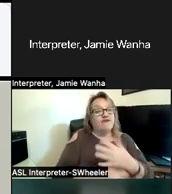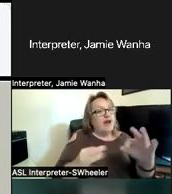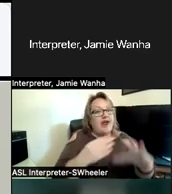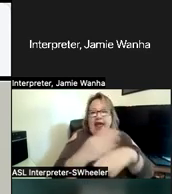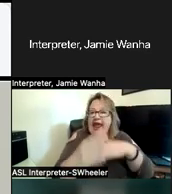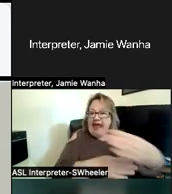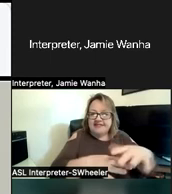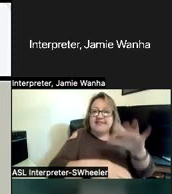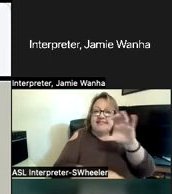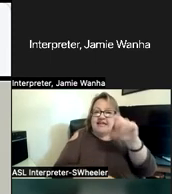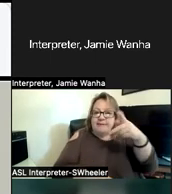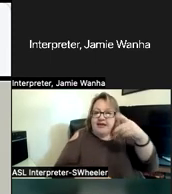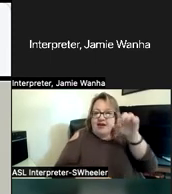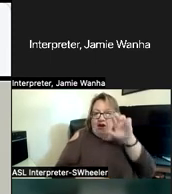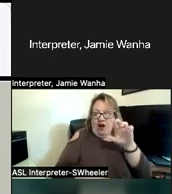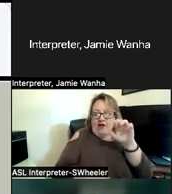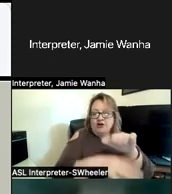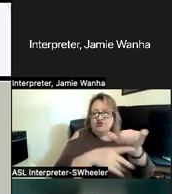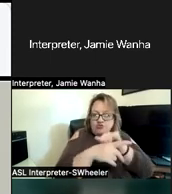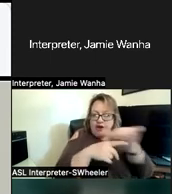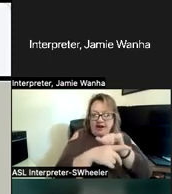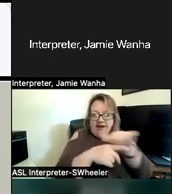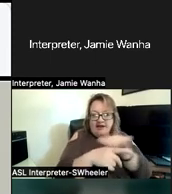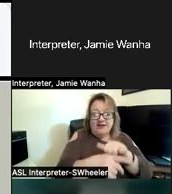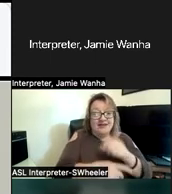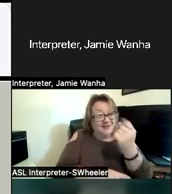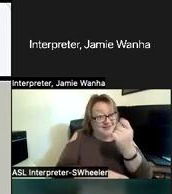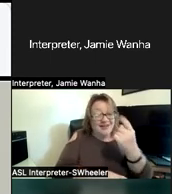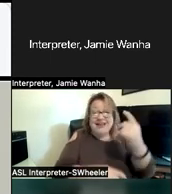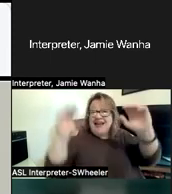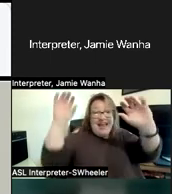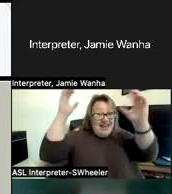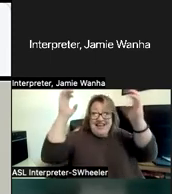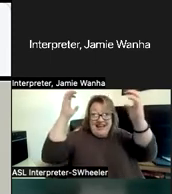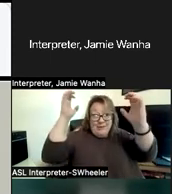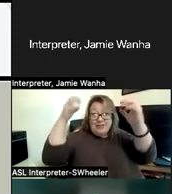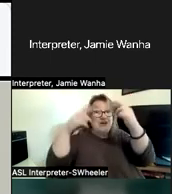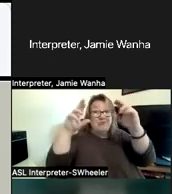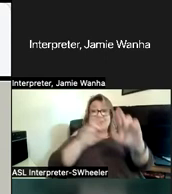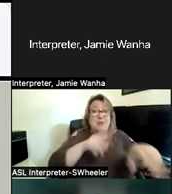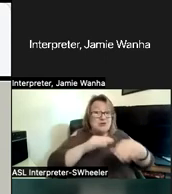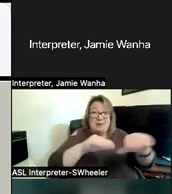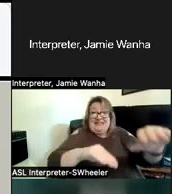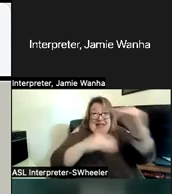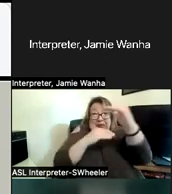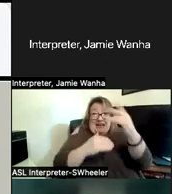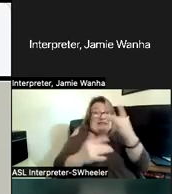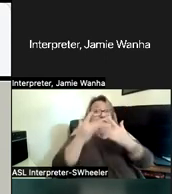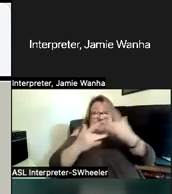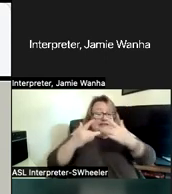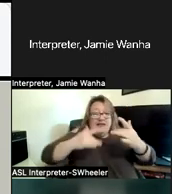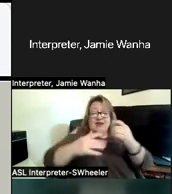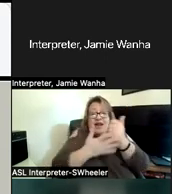CPR training. Like was said earlier, emergency response teams are gonna be restricted on coming to help you. You need